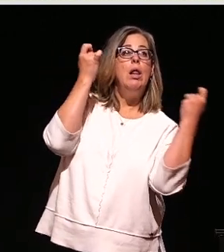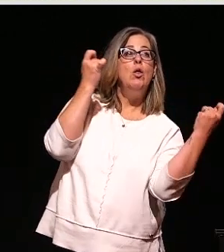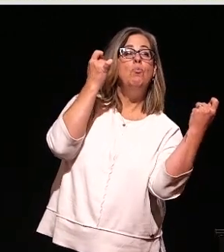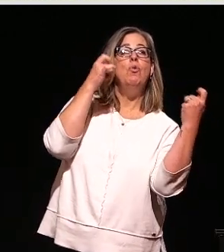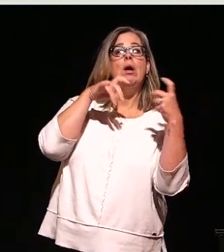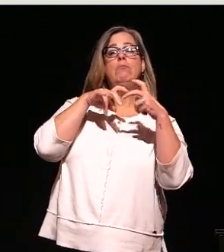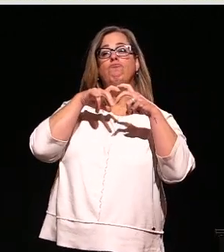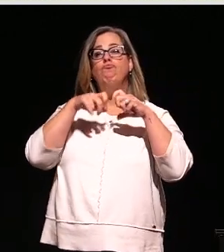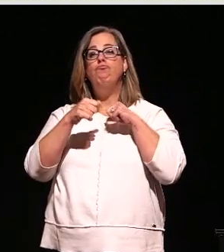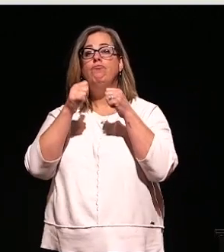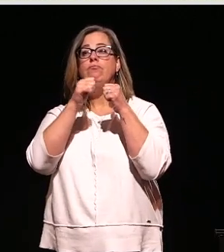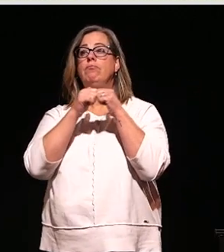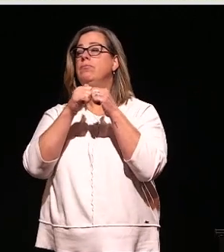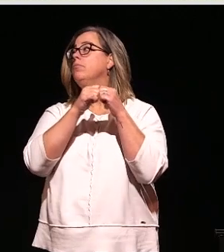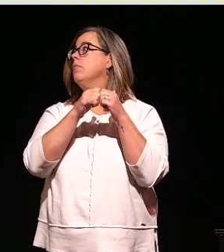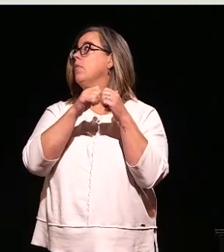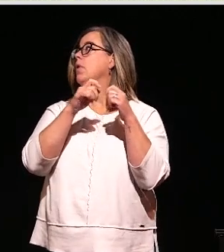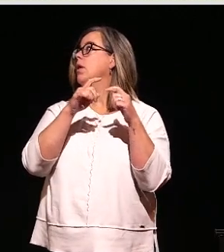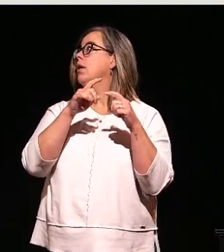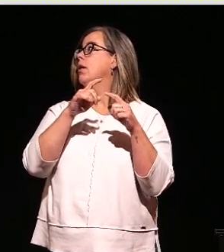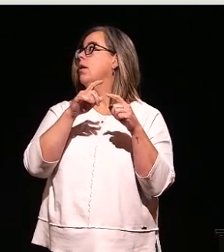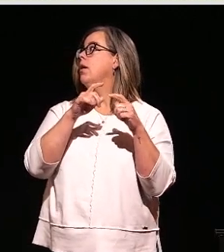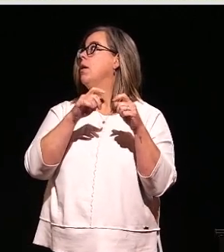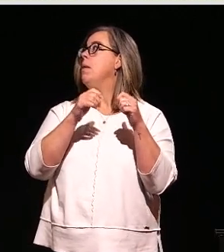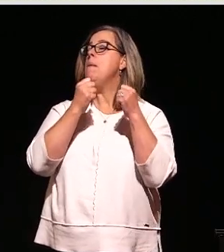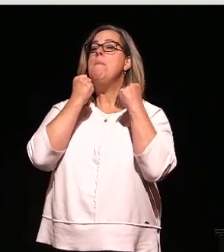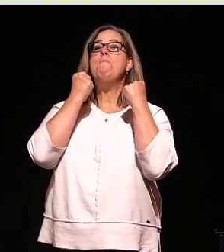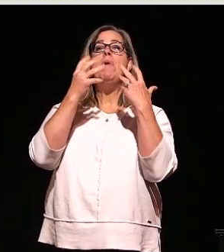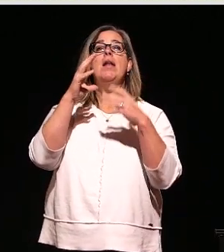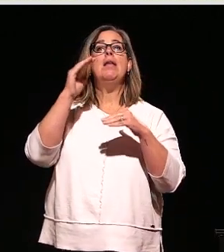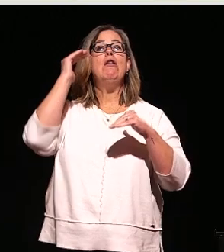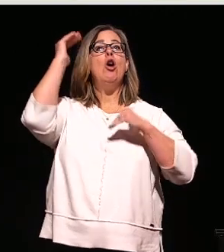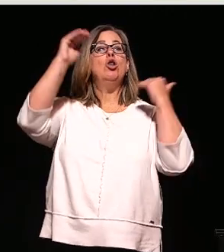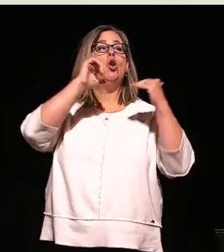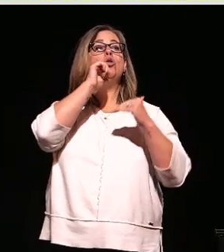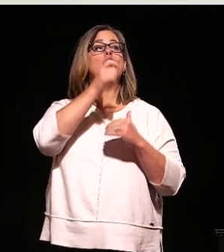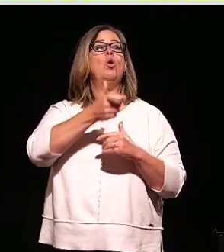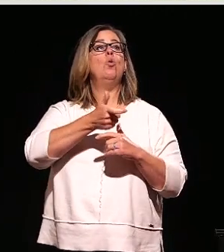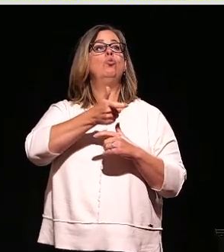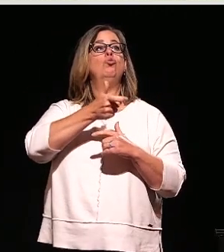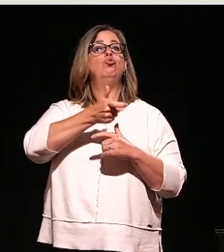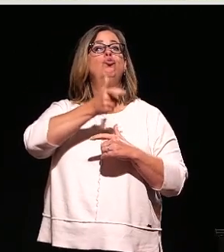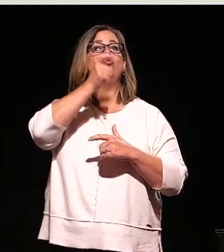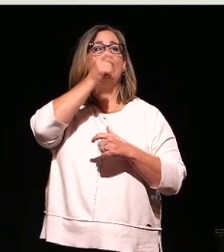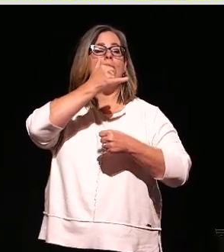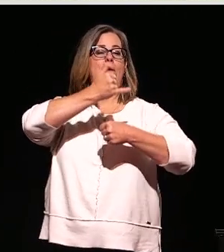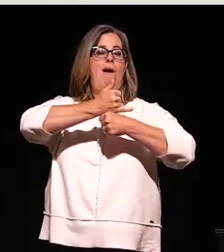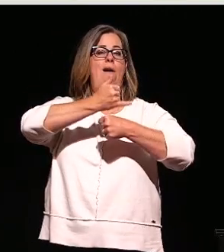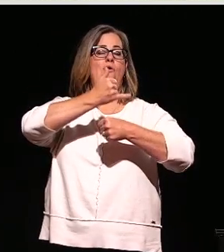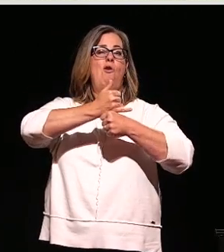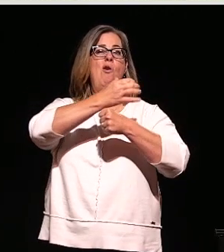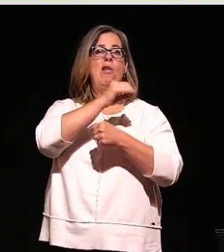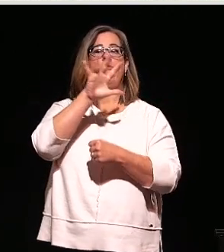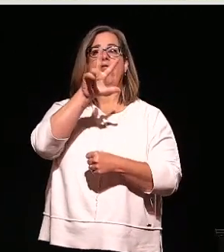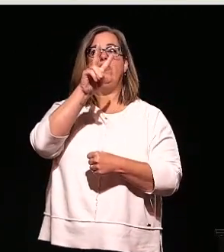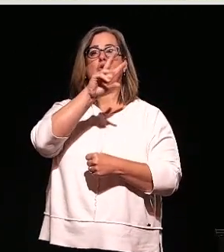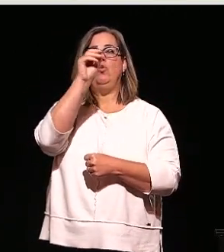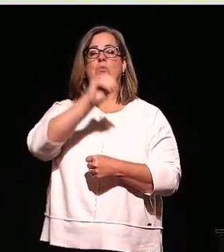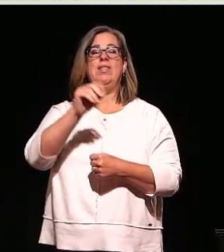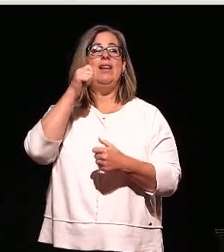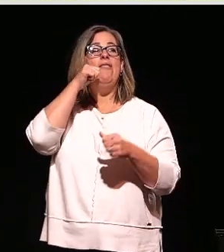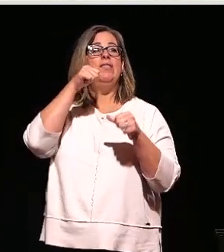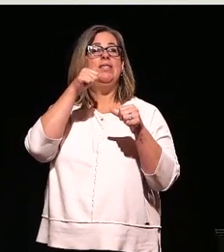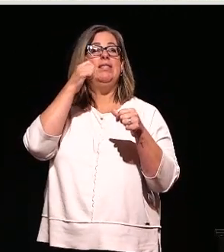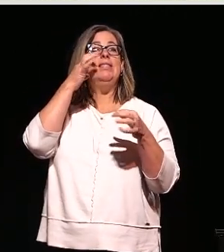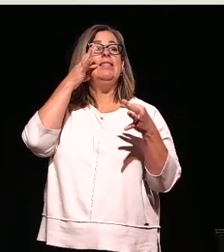24% of US adults don't drink alcohol, and 52% are cutting back. So whether they're